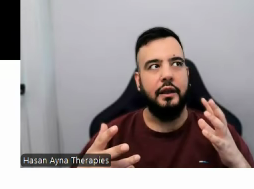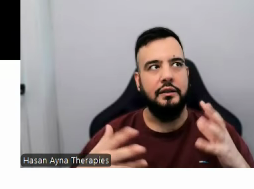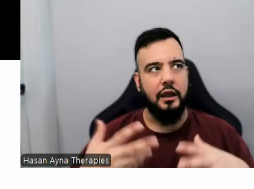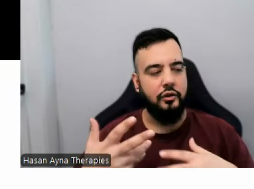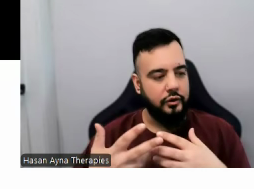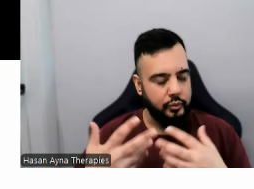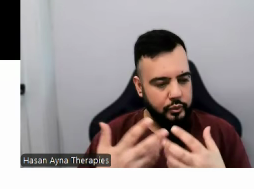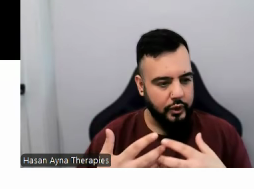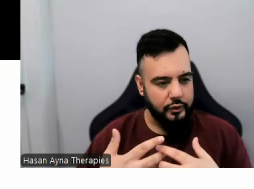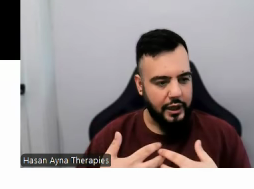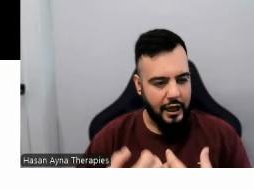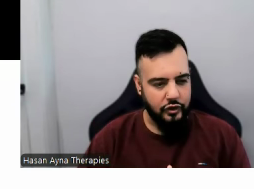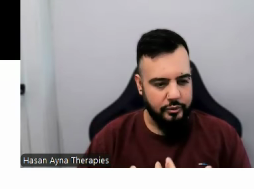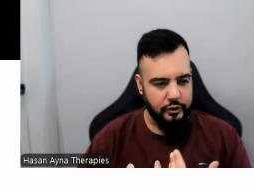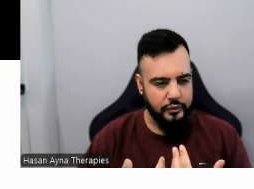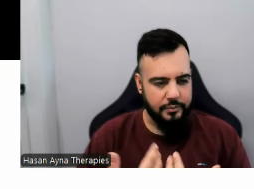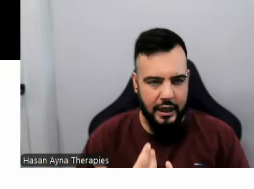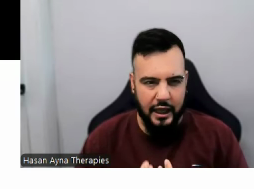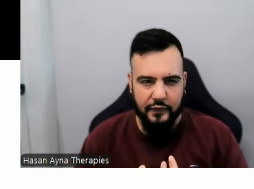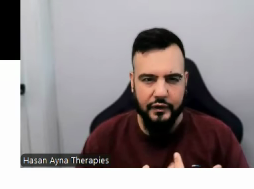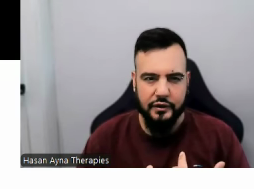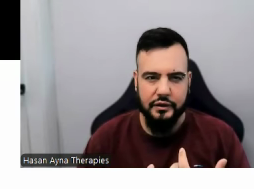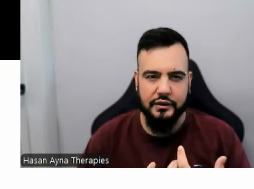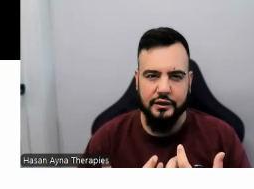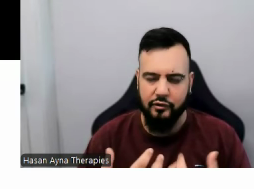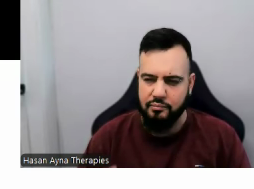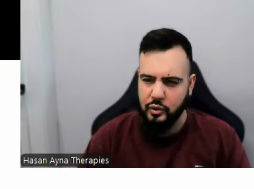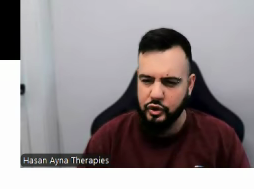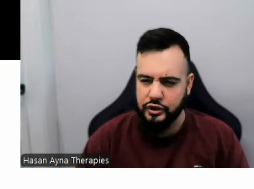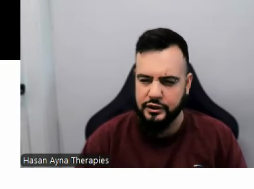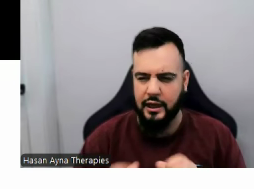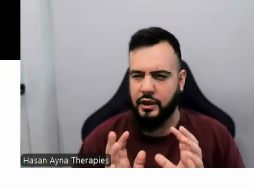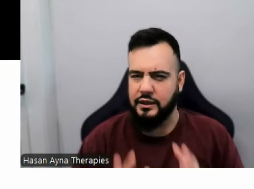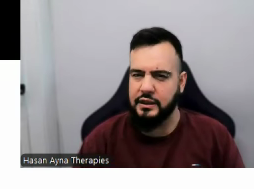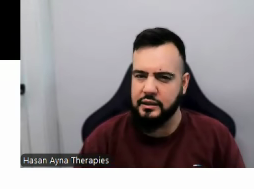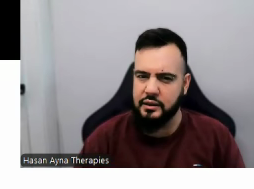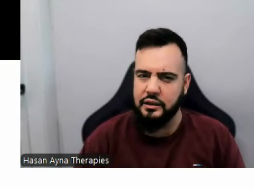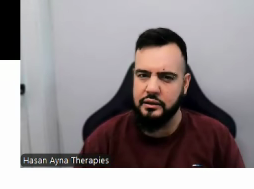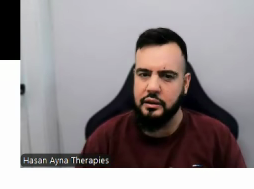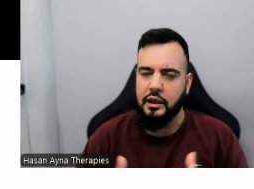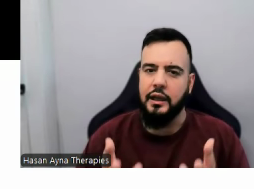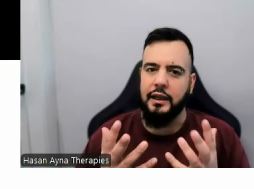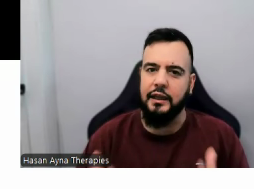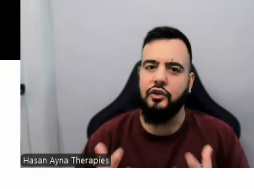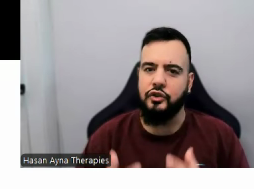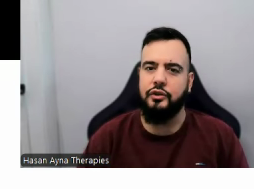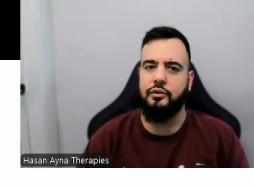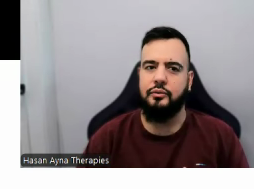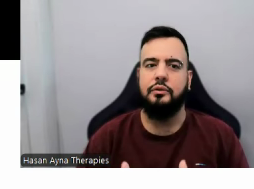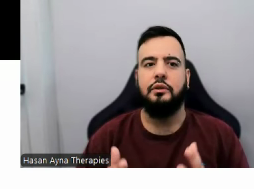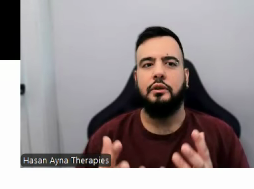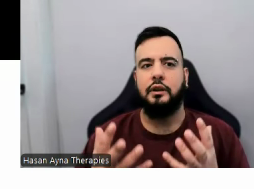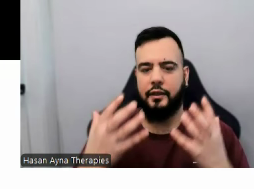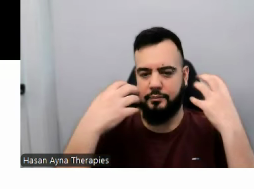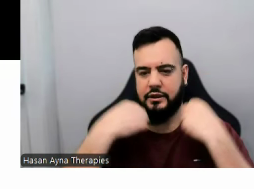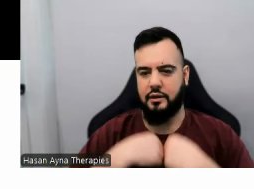and they take on all those attributes, the behaviors, their emotions, how they see things